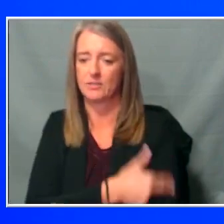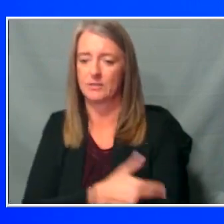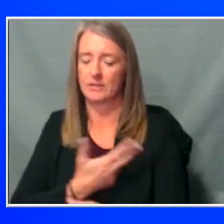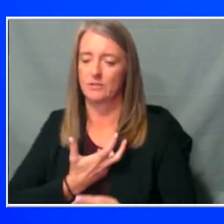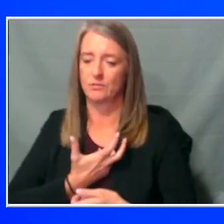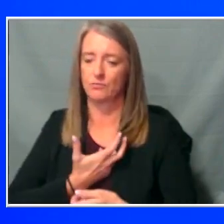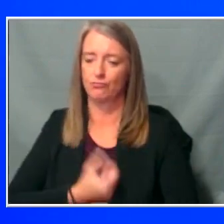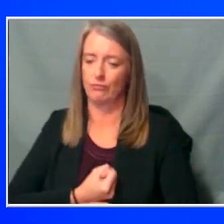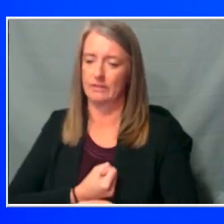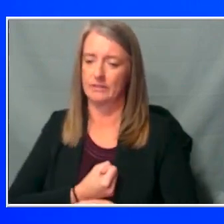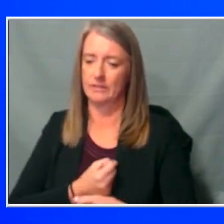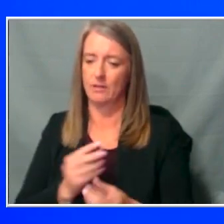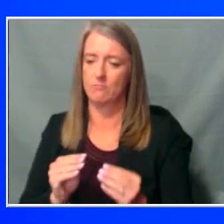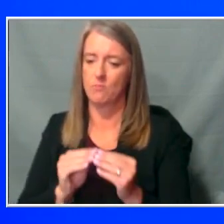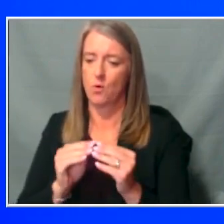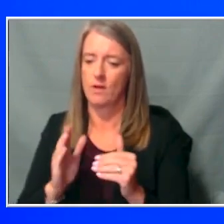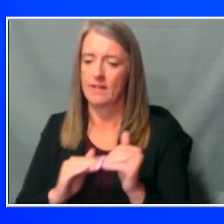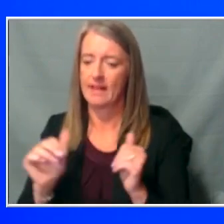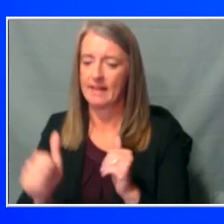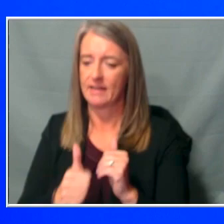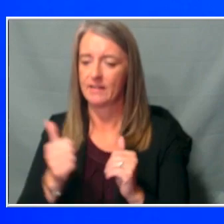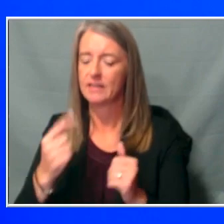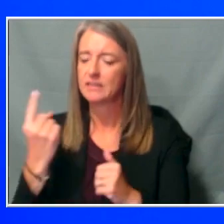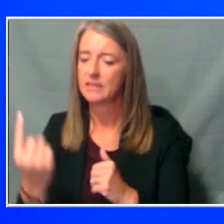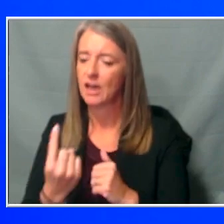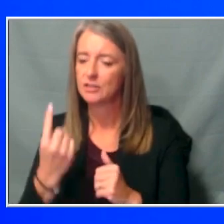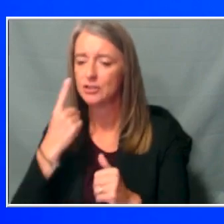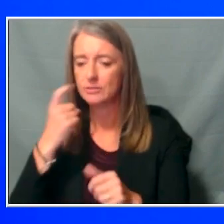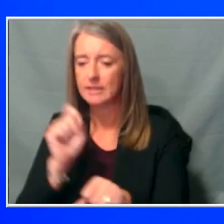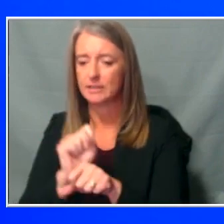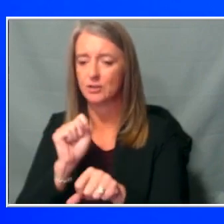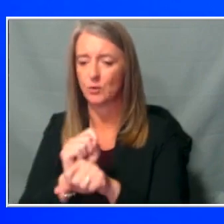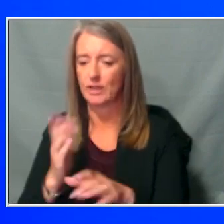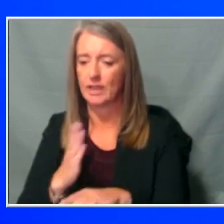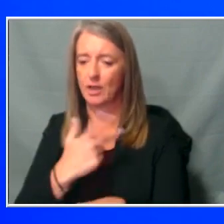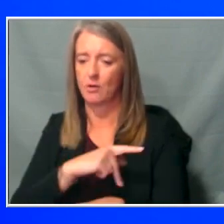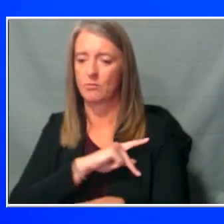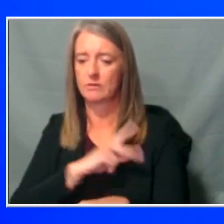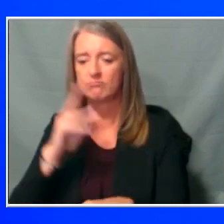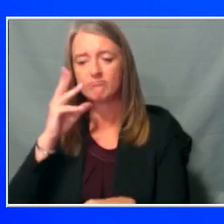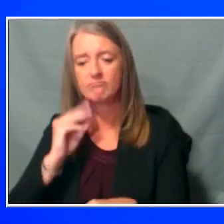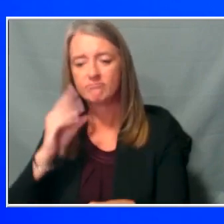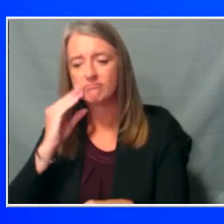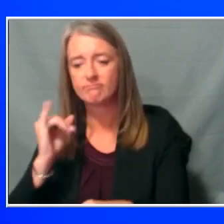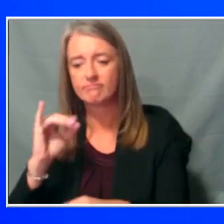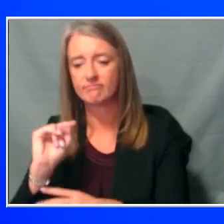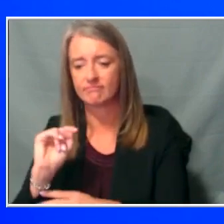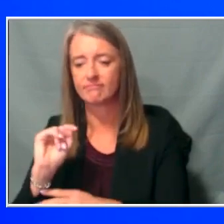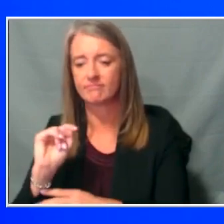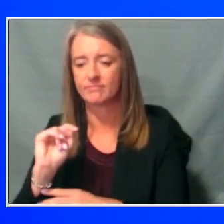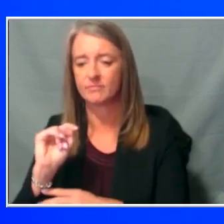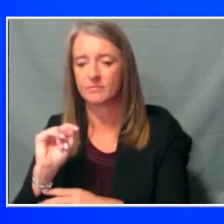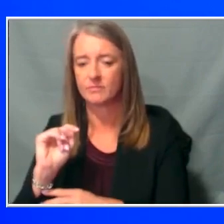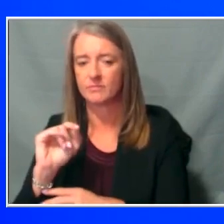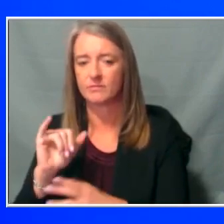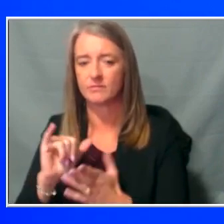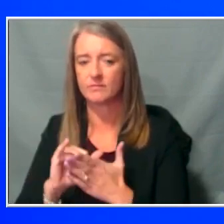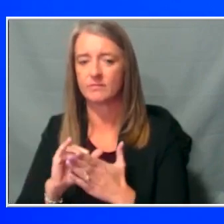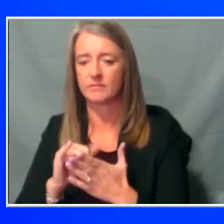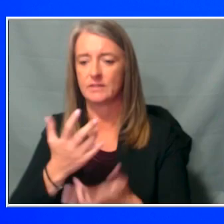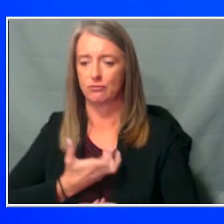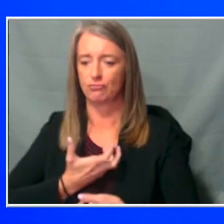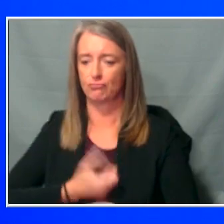over anything, and not just because I work here, because I've personally experienced it. And that just to trust